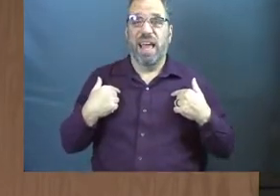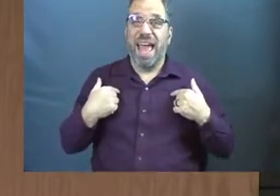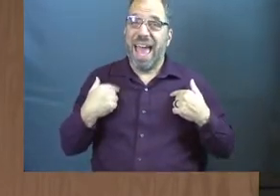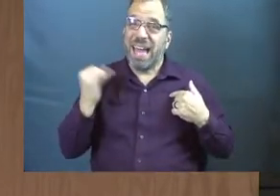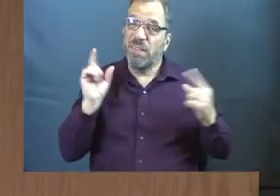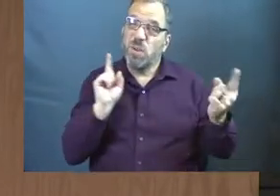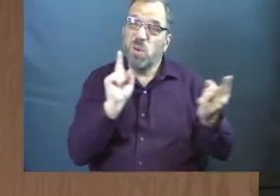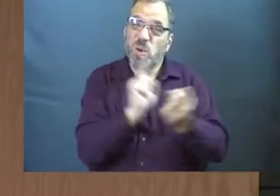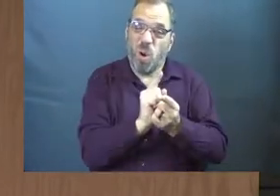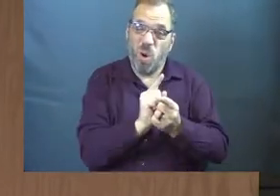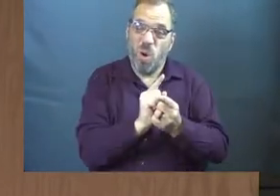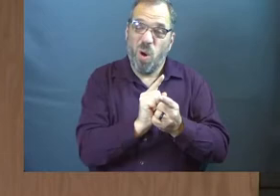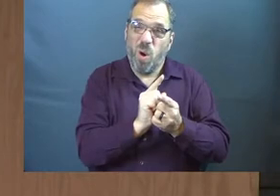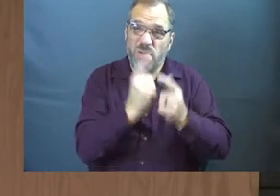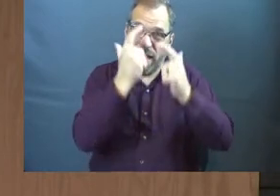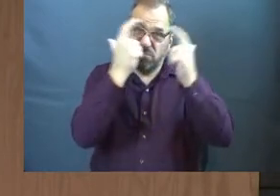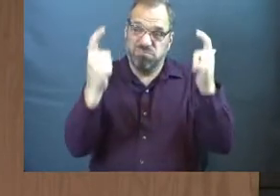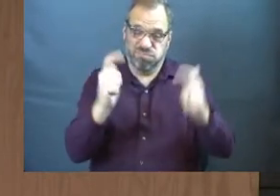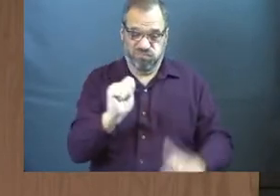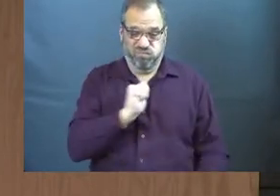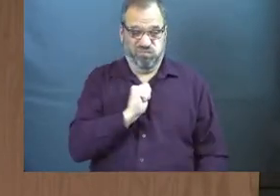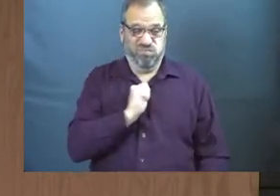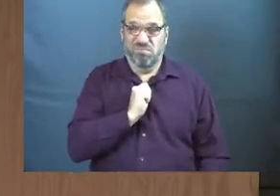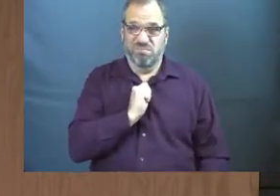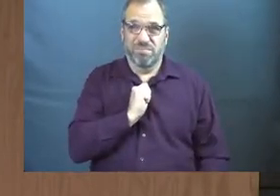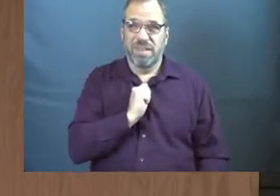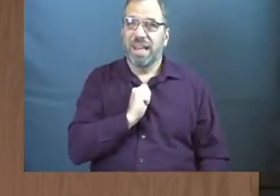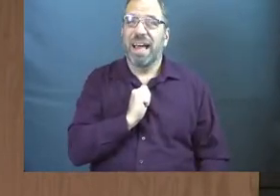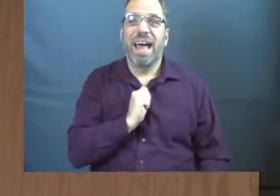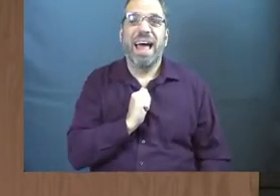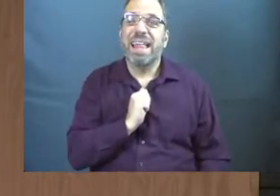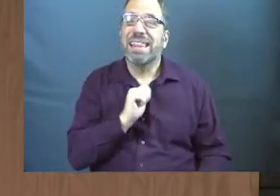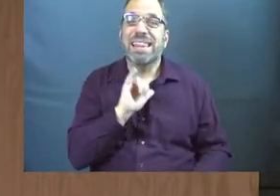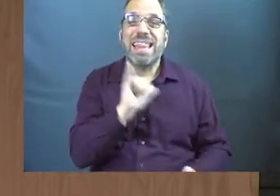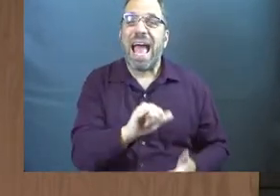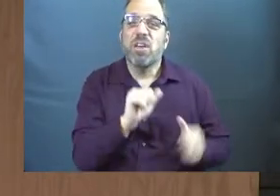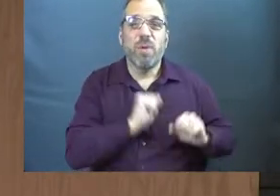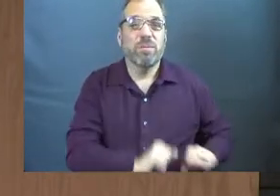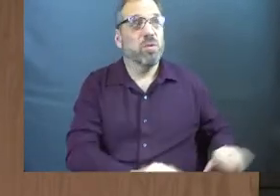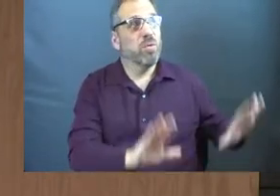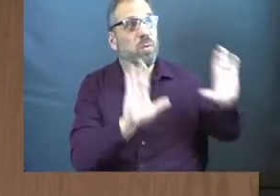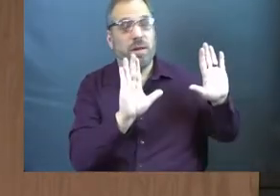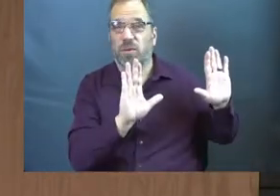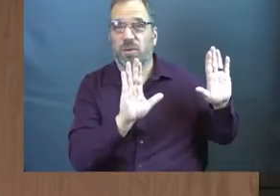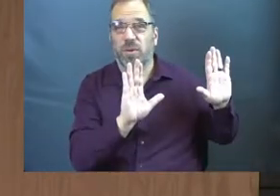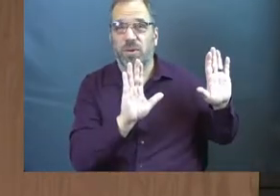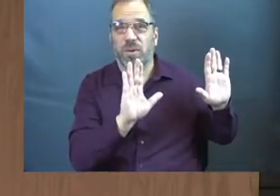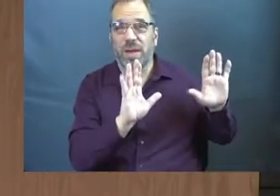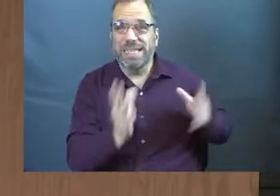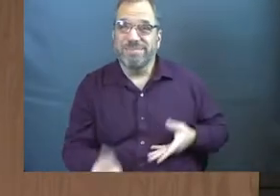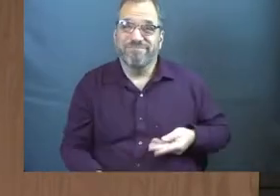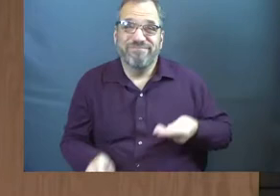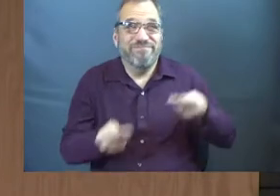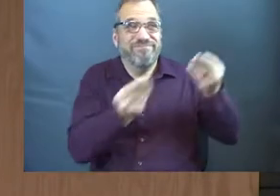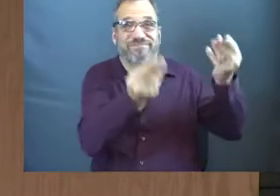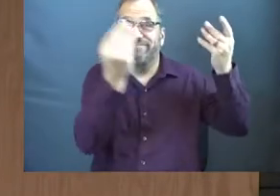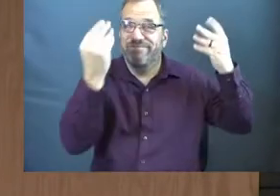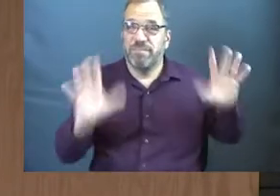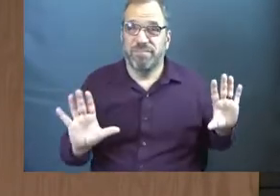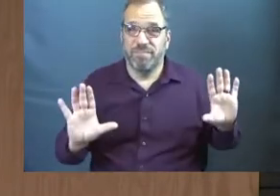God, all that self-reliance that you come with, that has to get surrendered. You have to give that